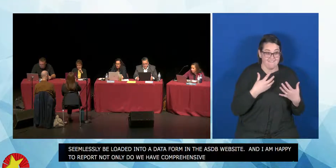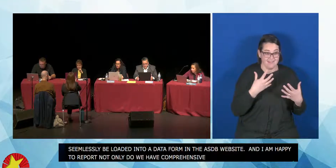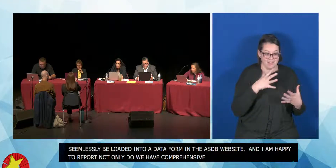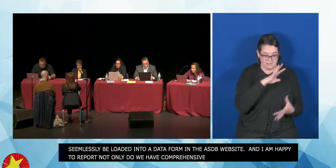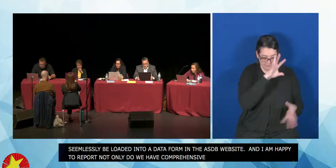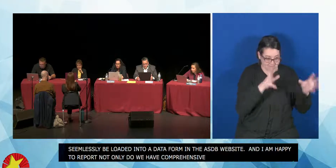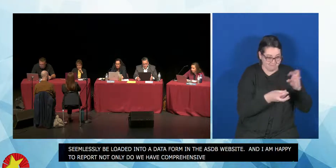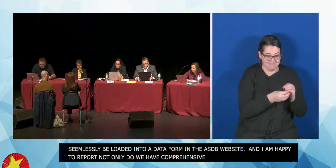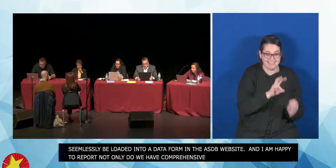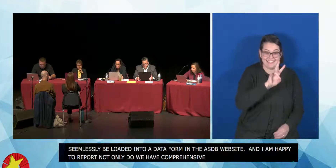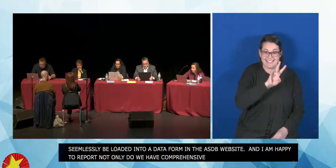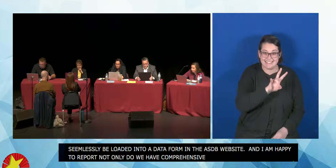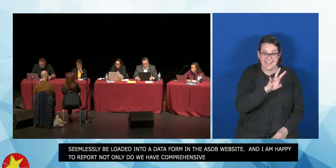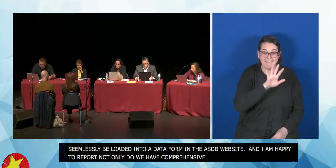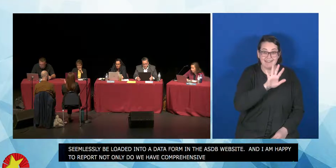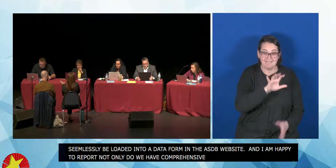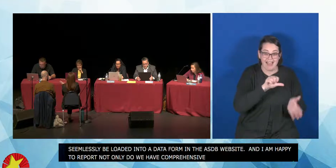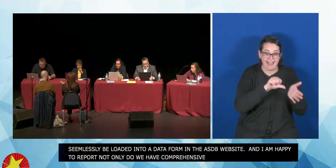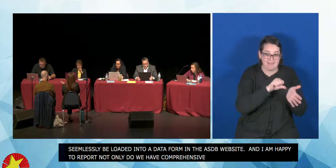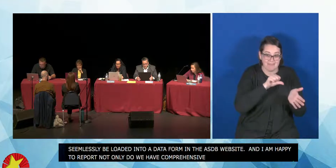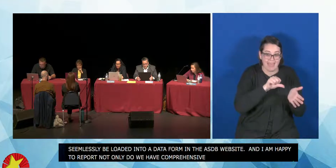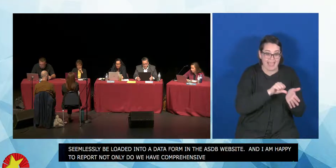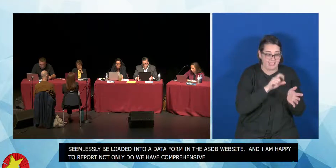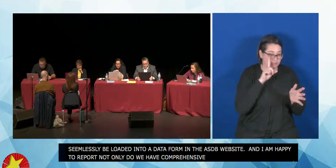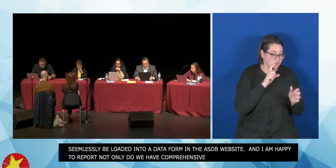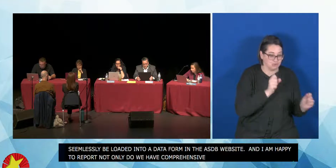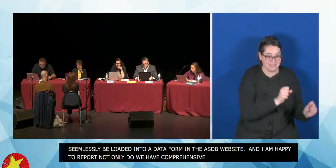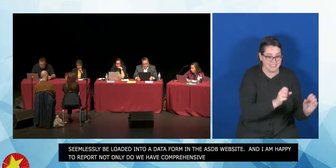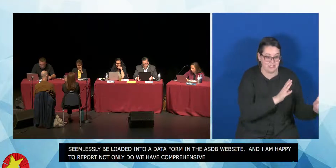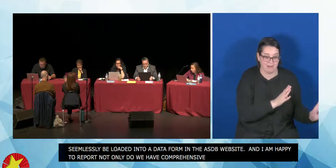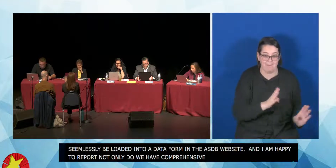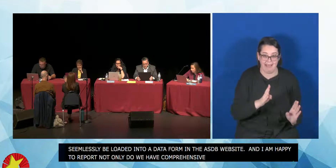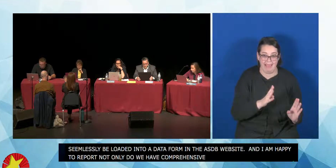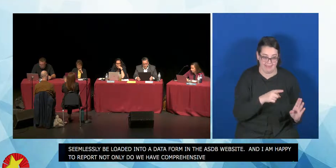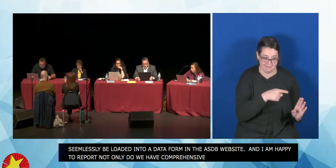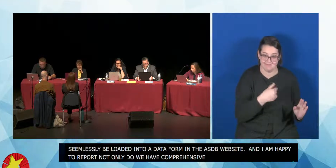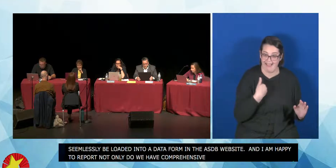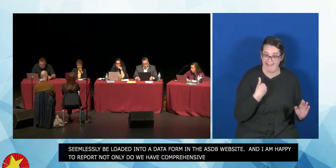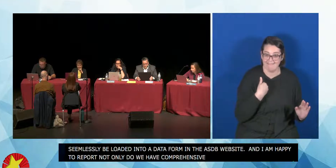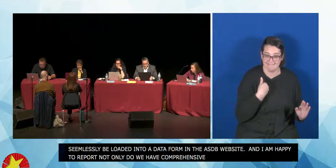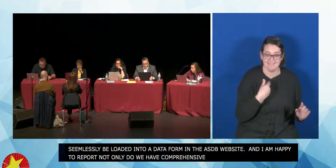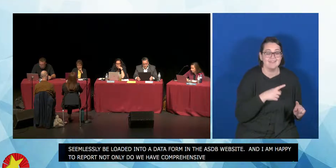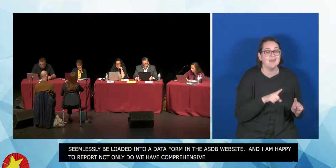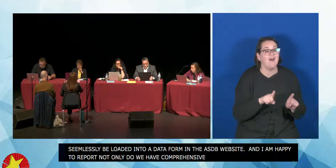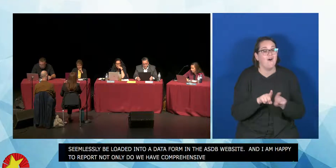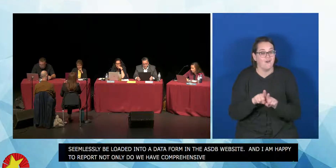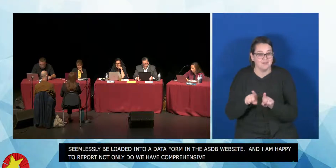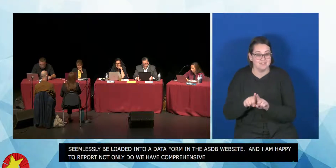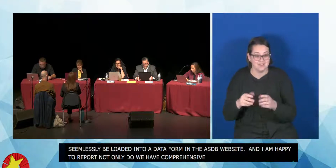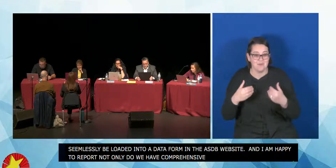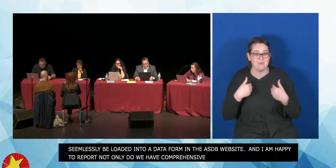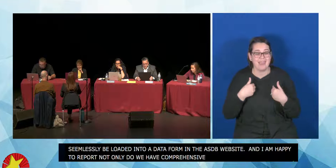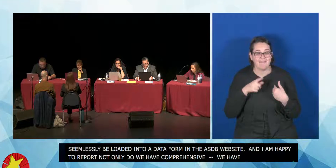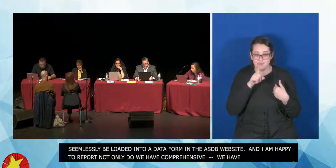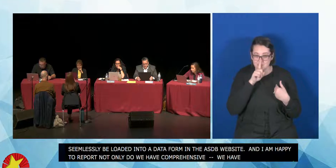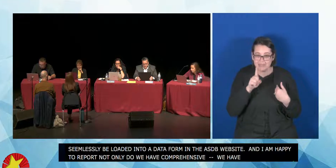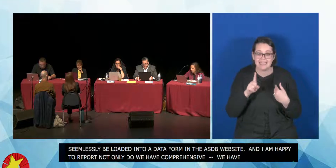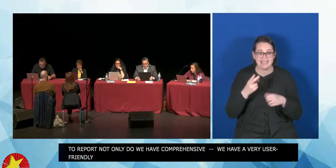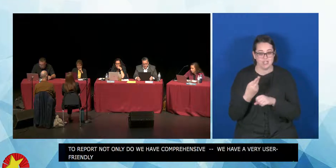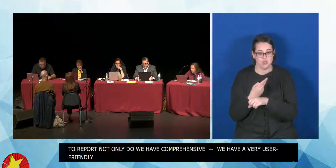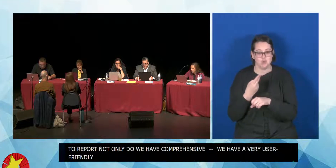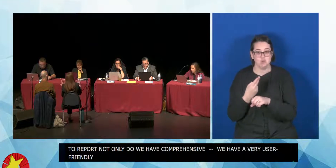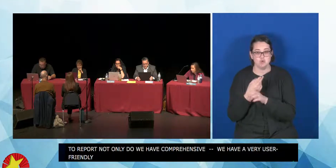75-page strategic plan document, we also have a very user-friendly,